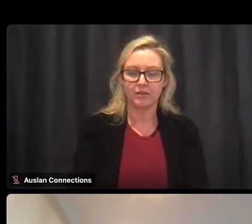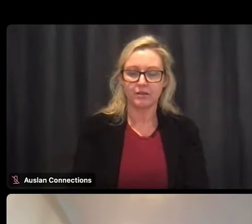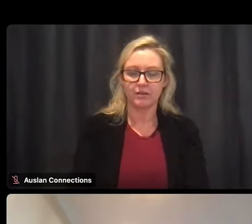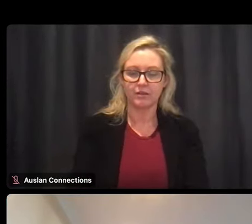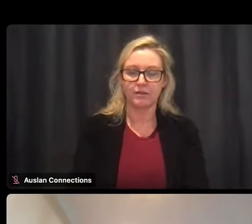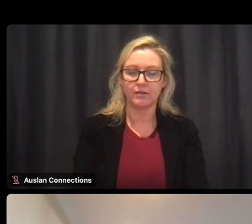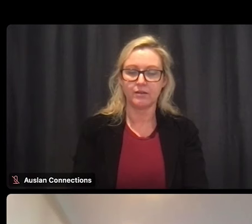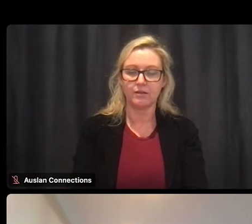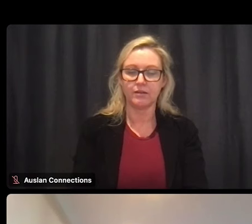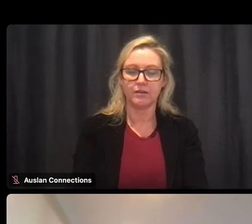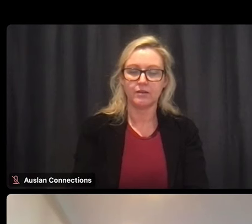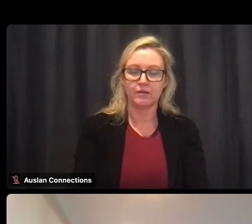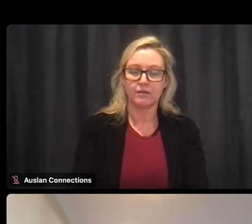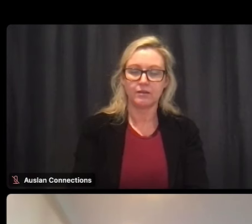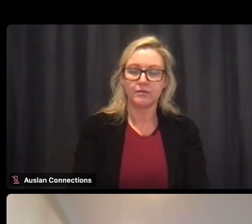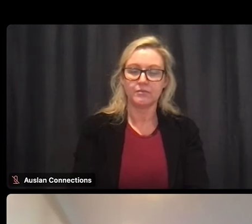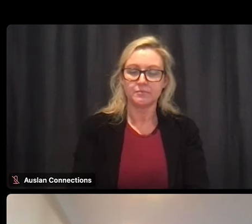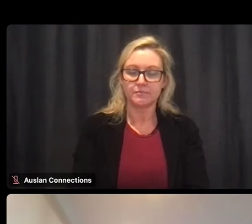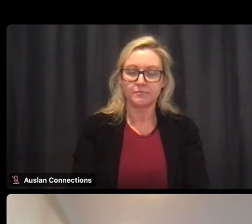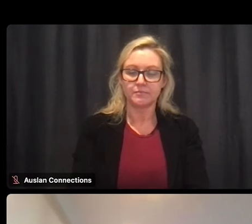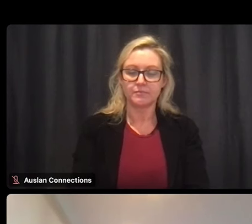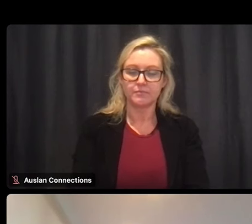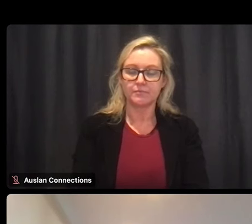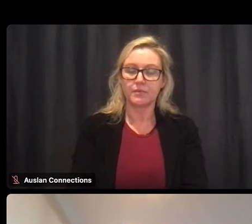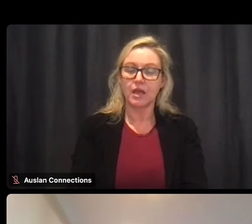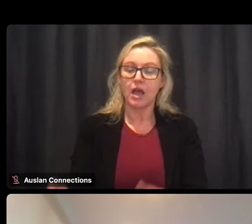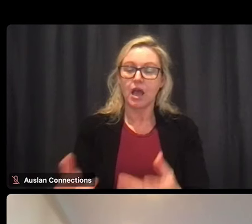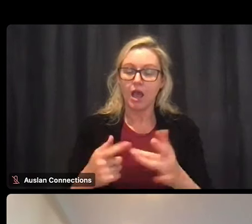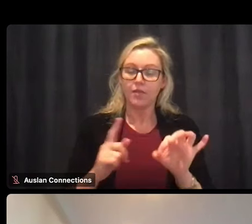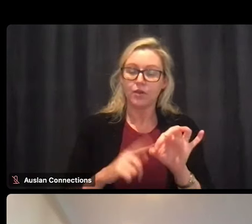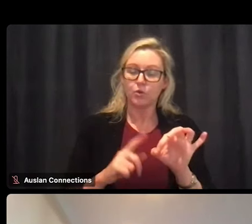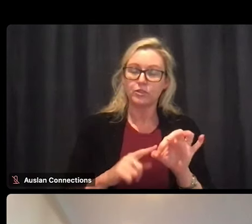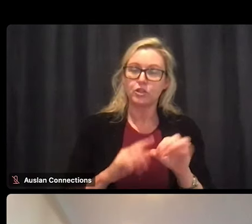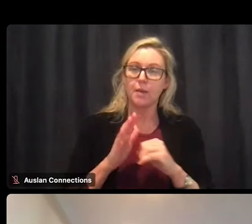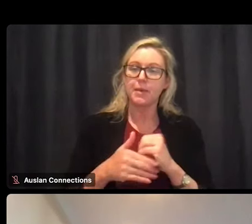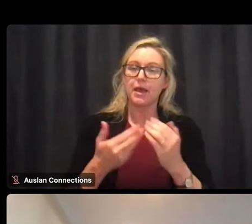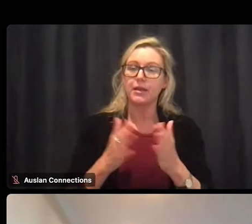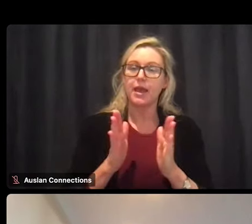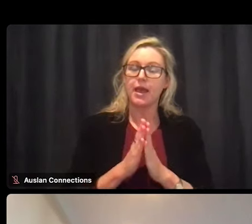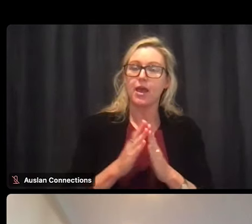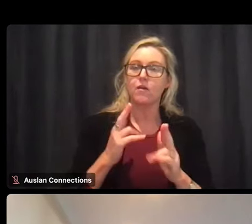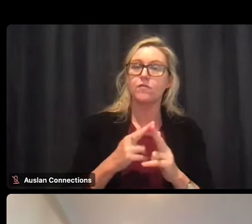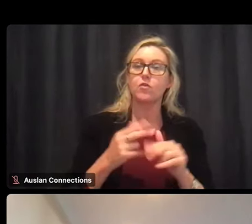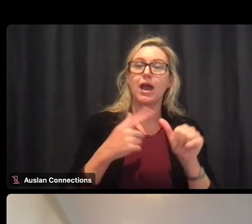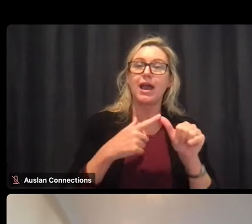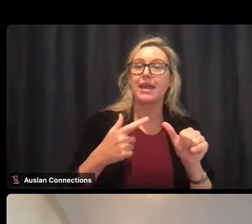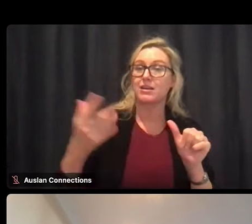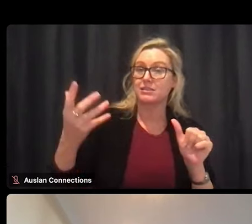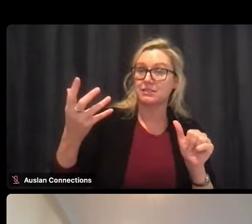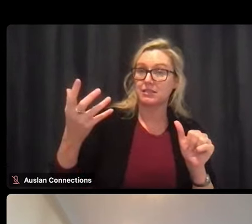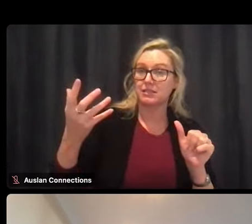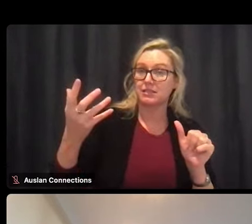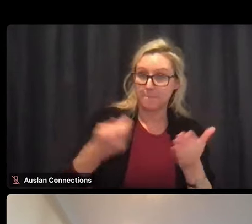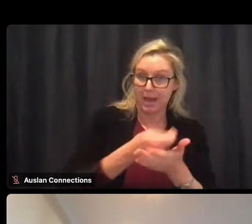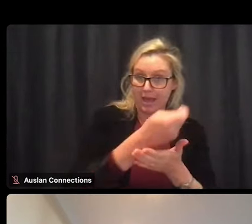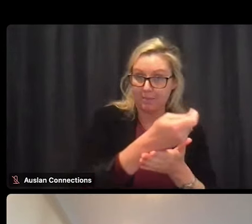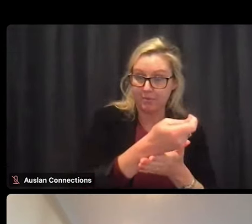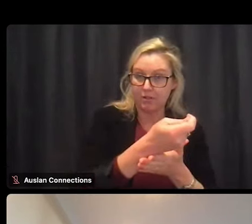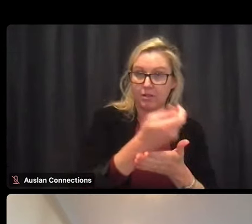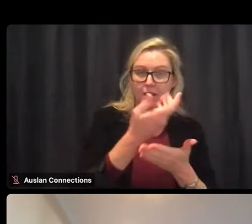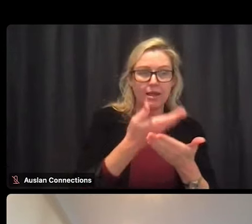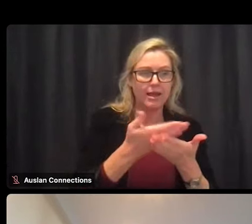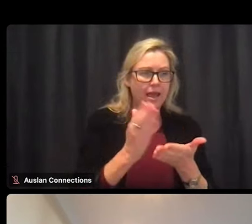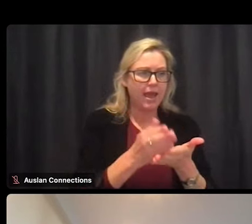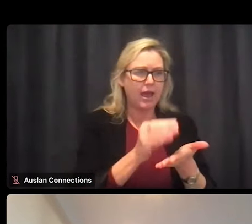on how to allocate accounts payable out across this